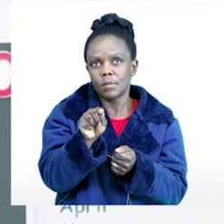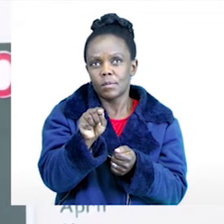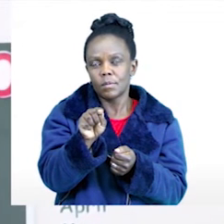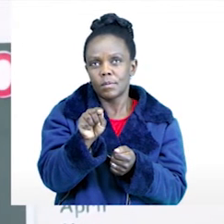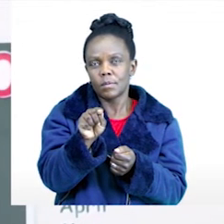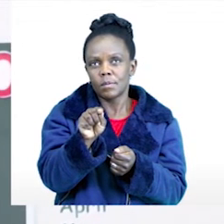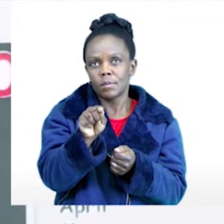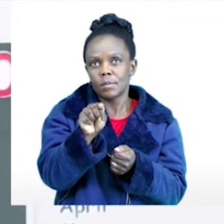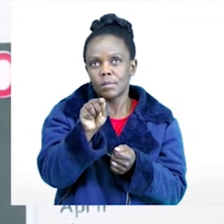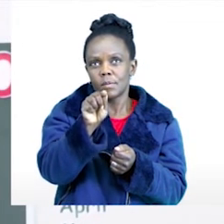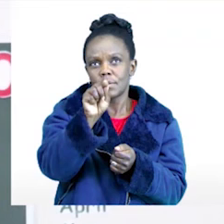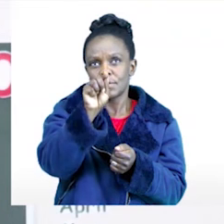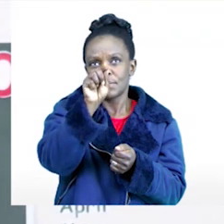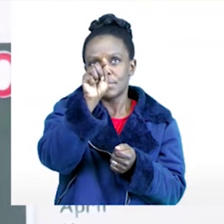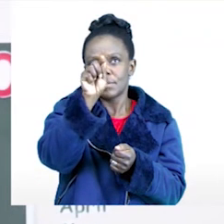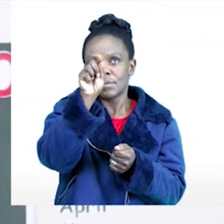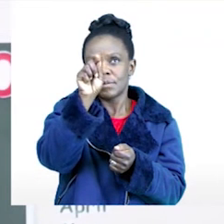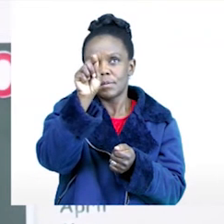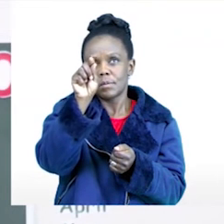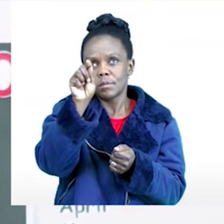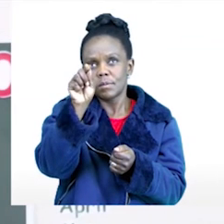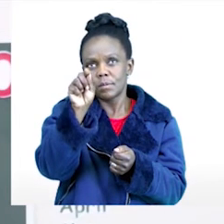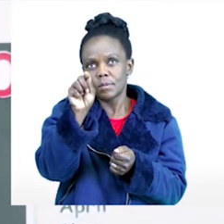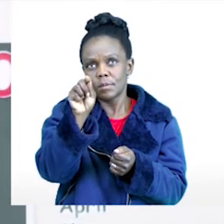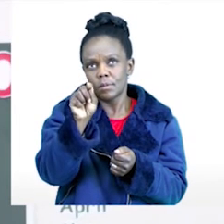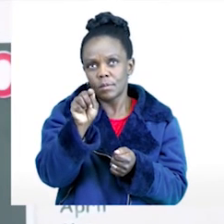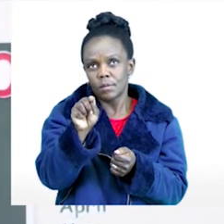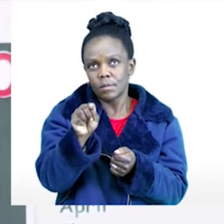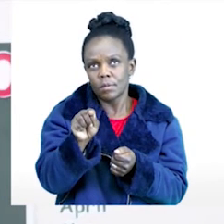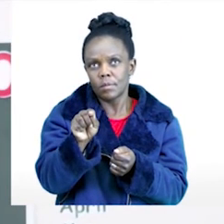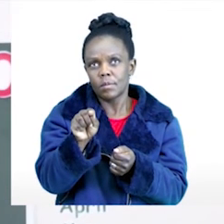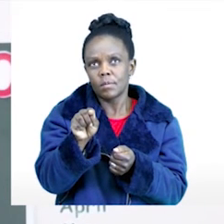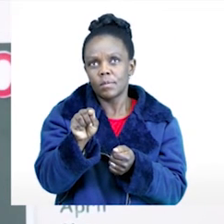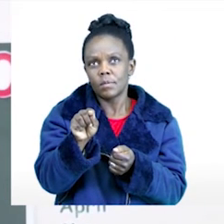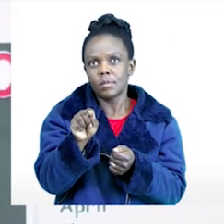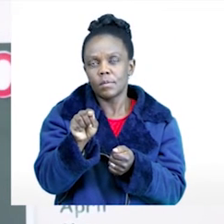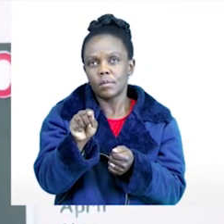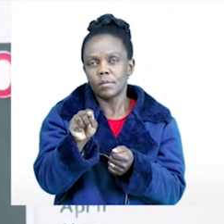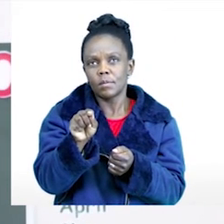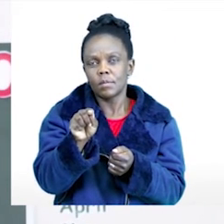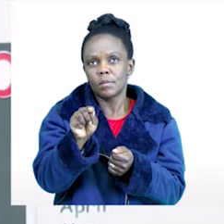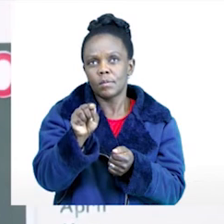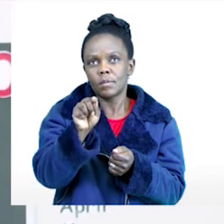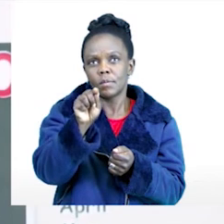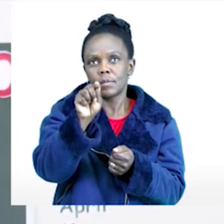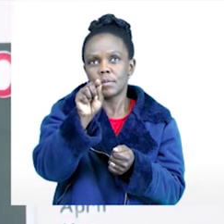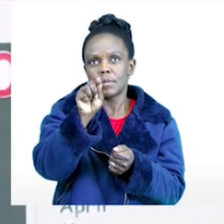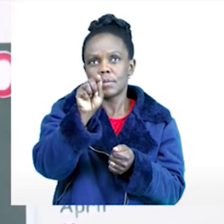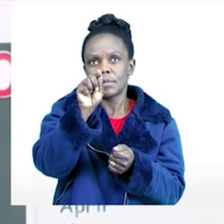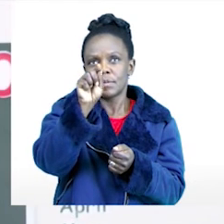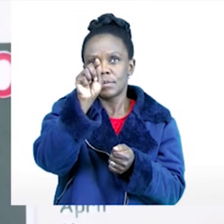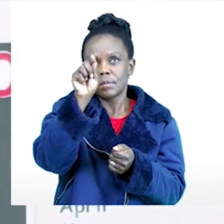your pencil. Otherwise, the pattern will be wrong. Down, you go back